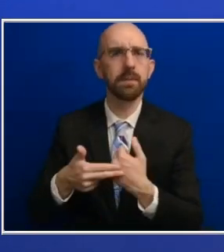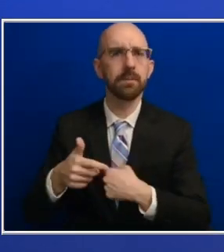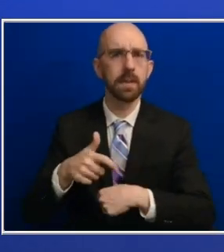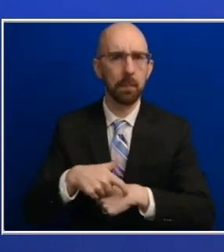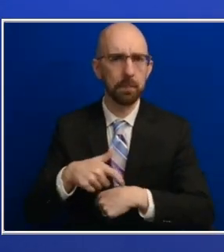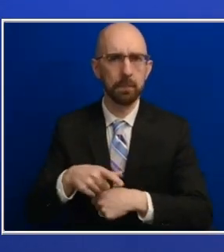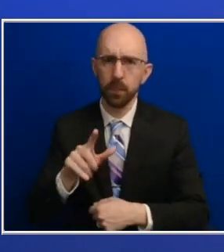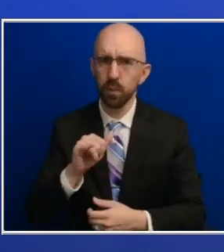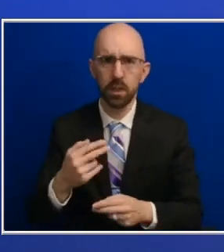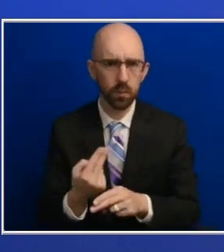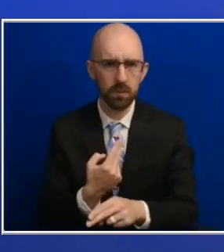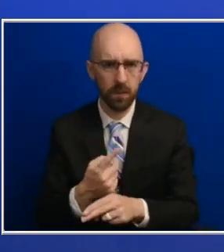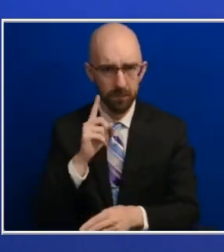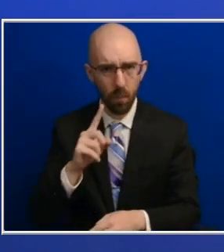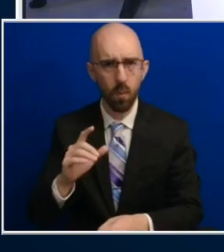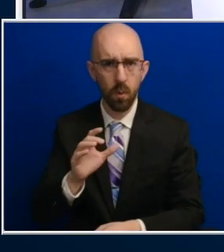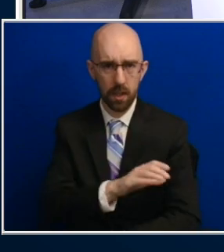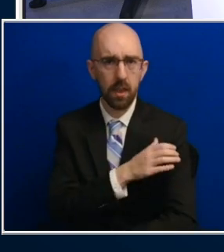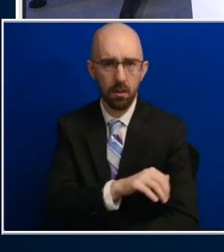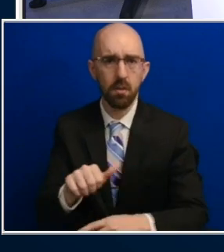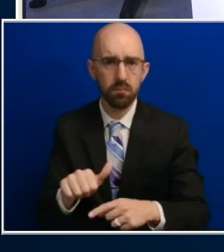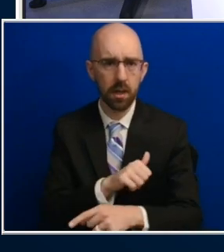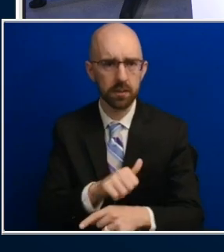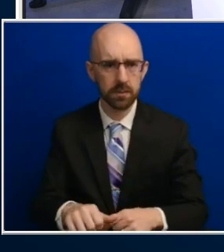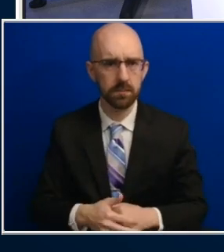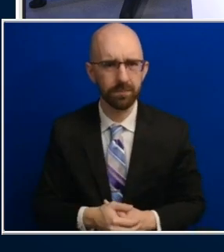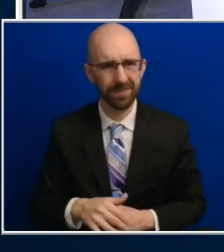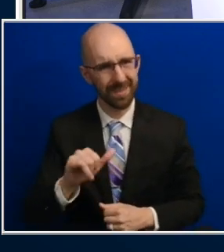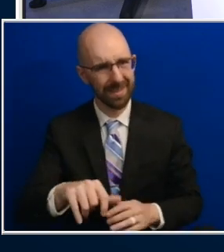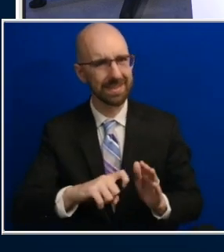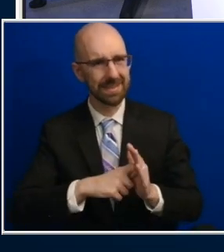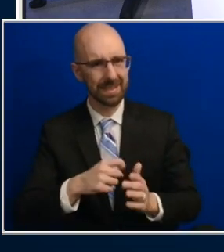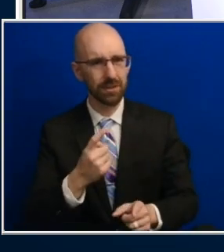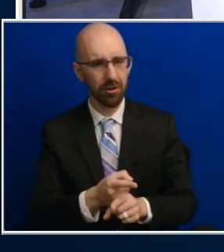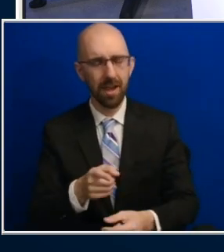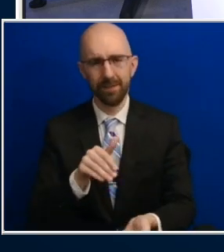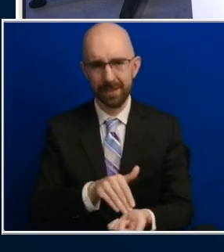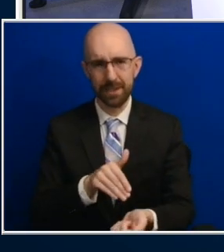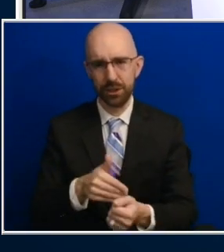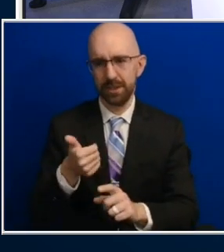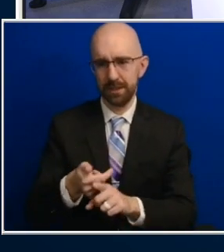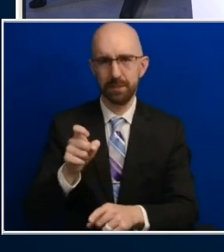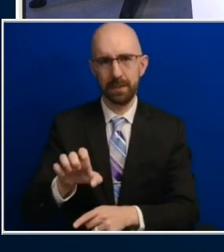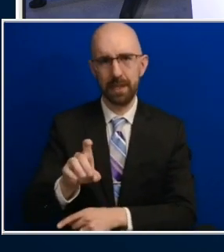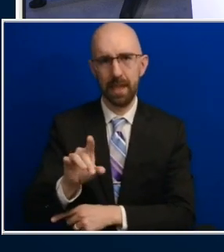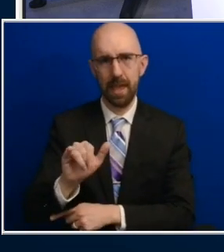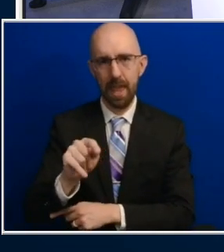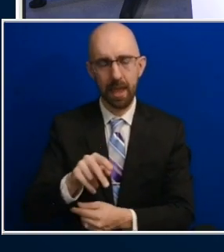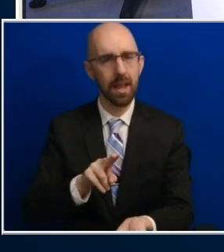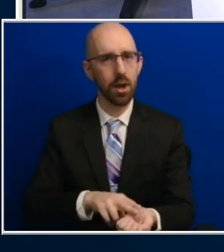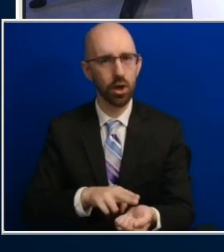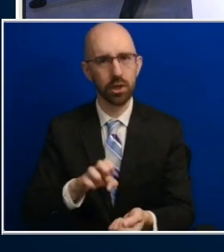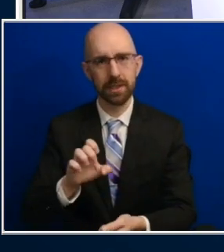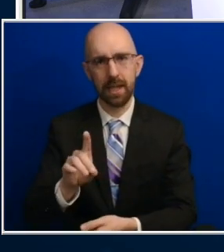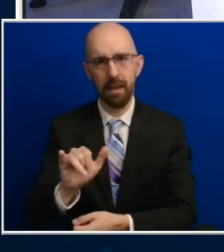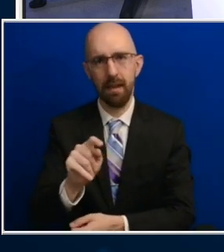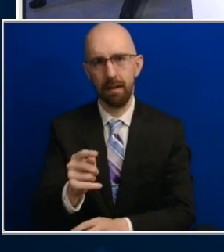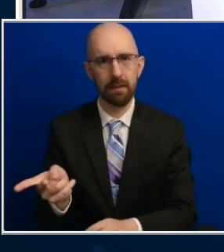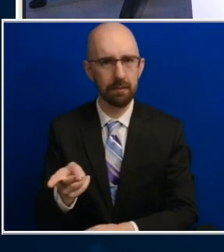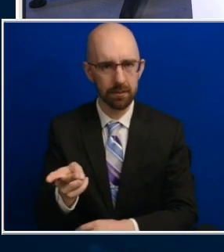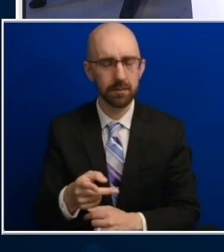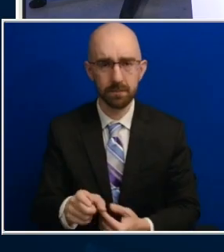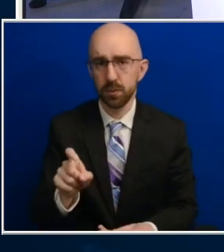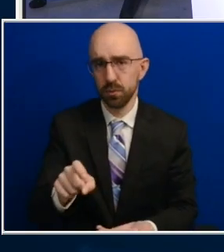useful for our clinical practice. Yeah, and that's key, right? As you said, the physician has to edit that note, nurse has to edit that note, and should, because it's